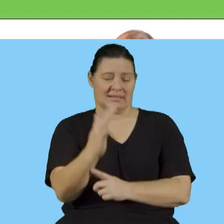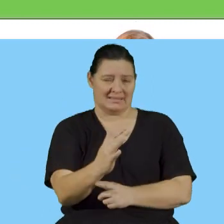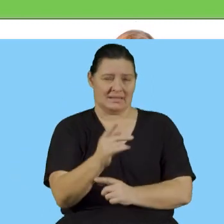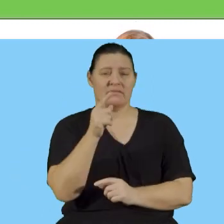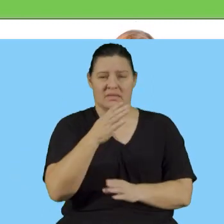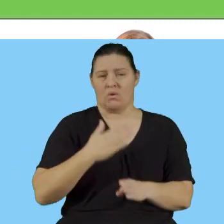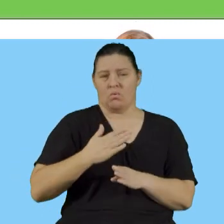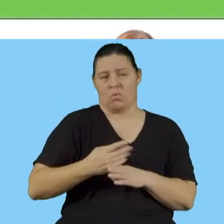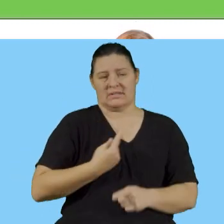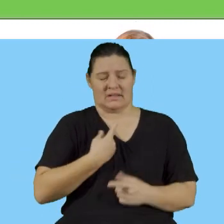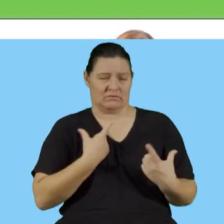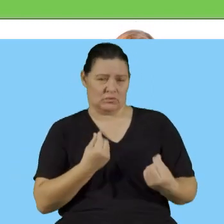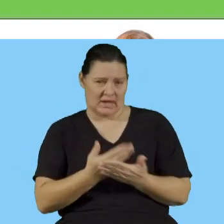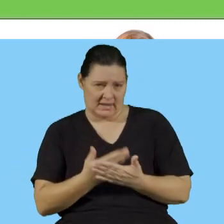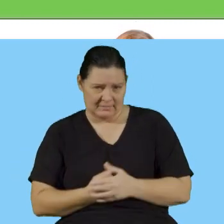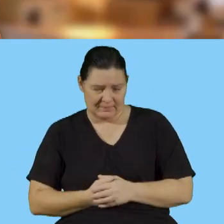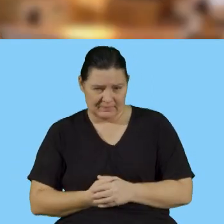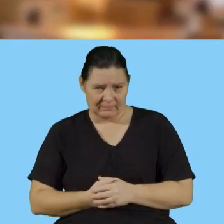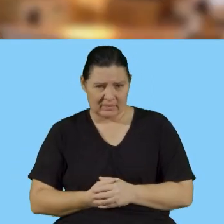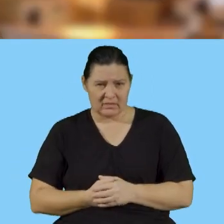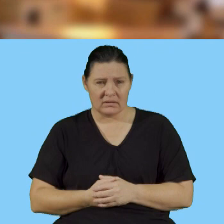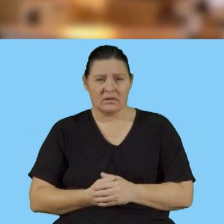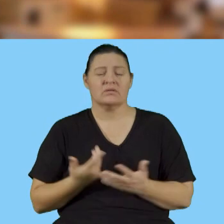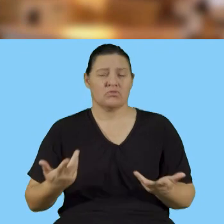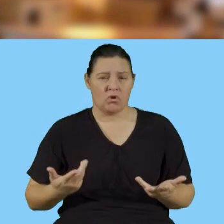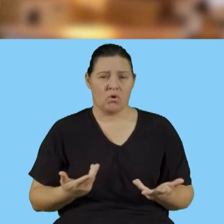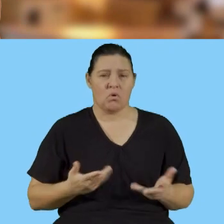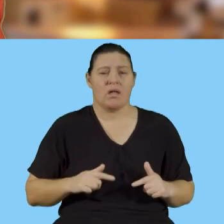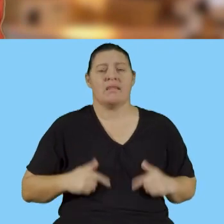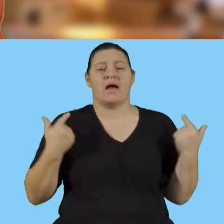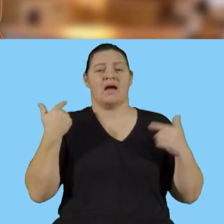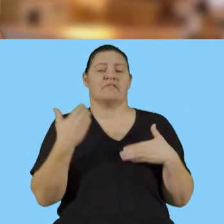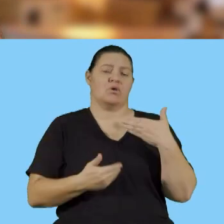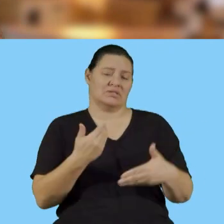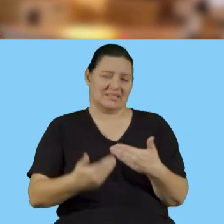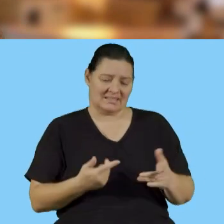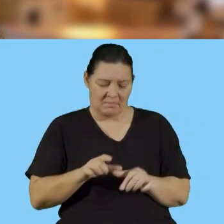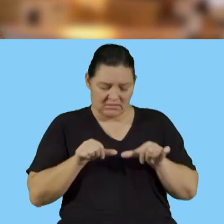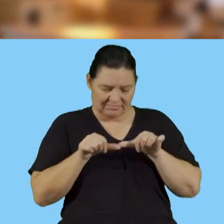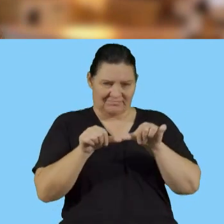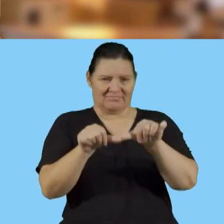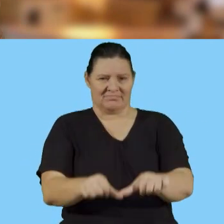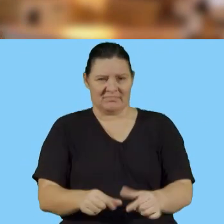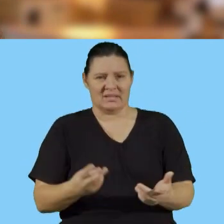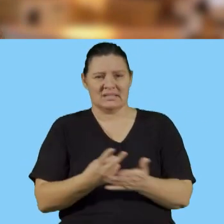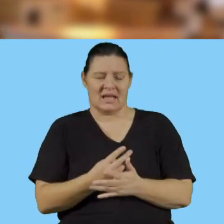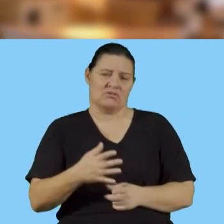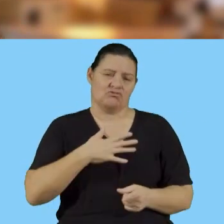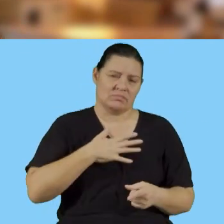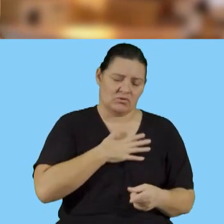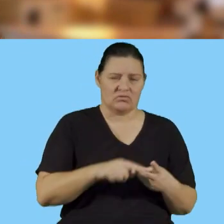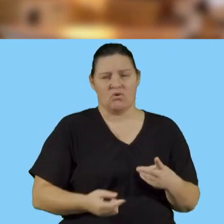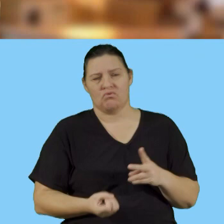their work. So when we are speaking about work, we are speaking about the life processes that the plant has to undergo, such as respiration,